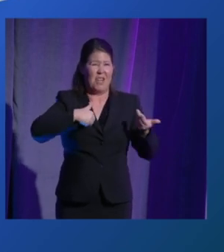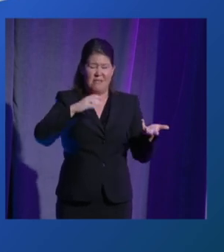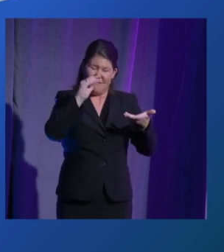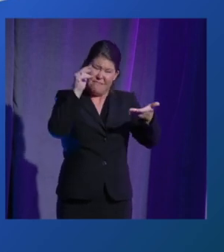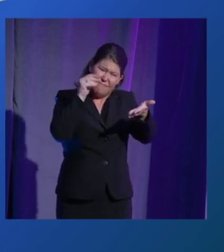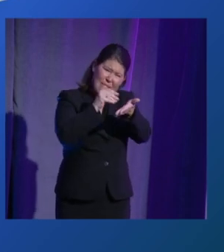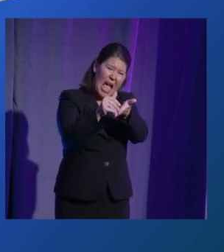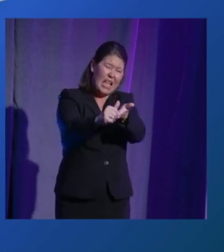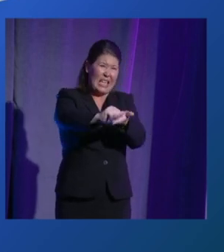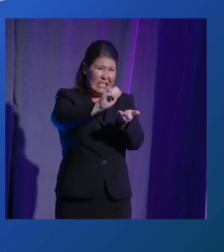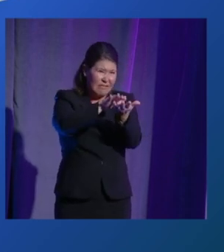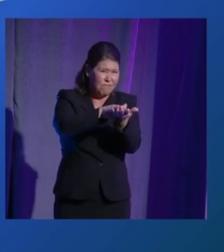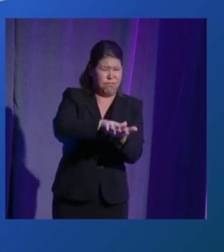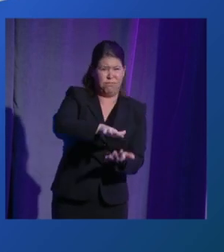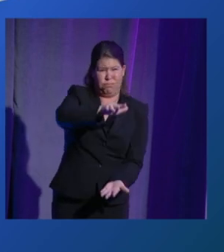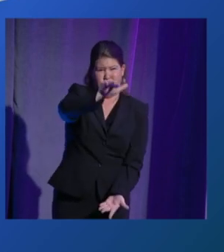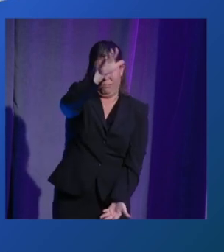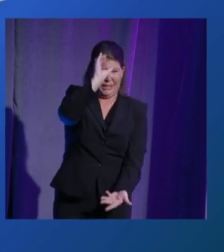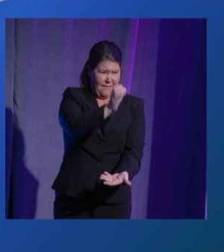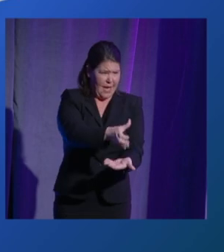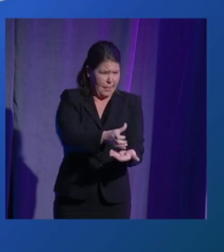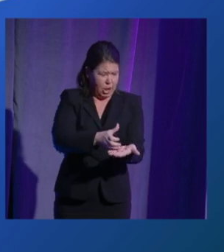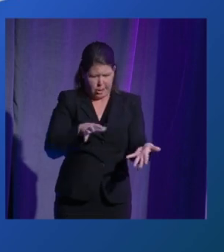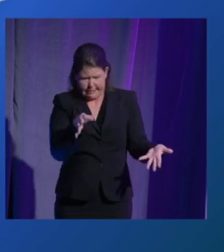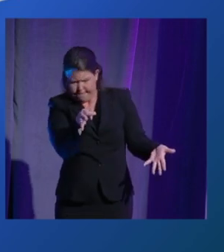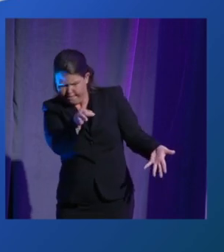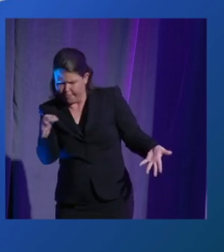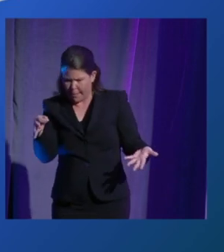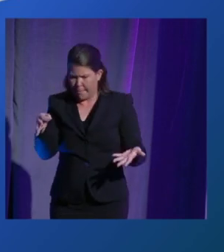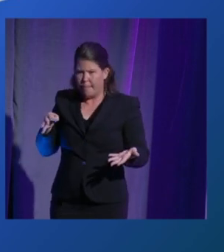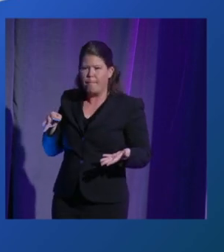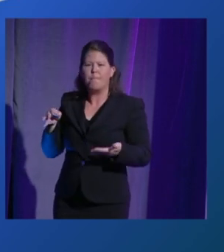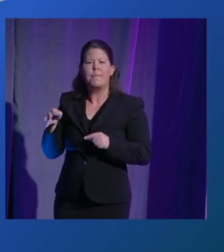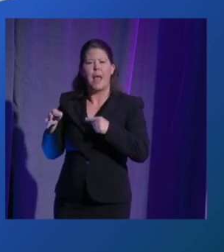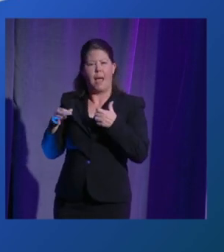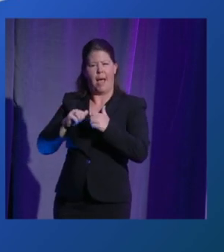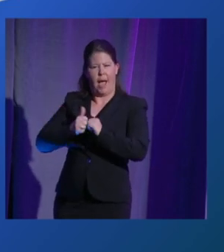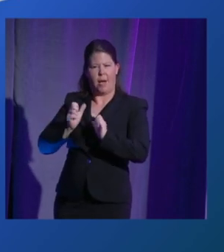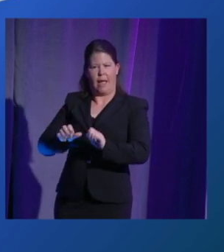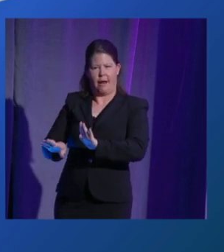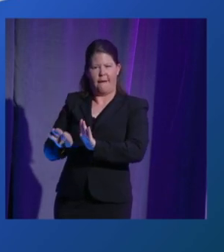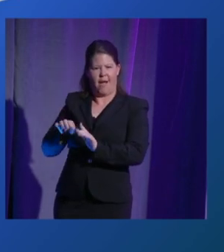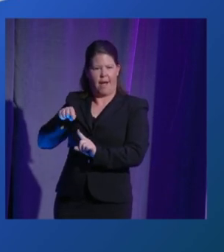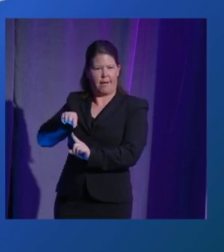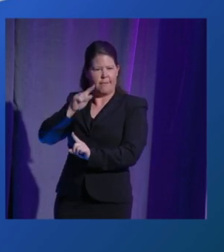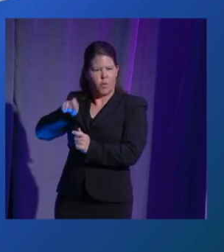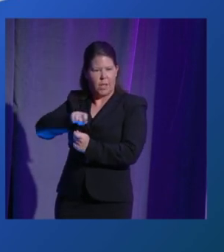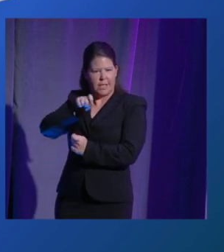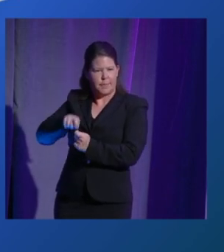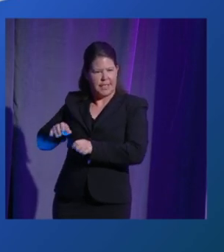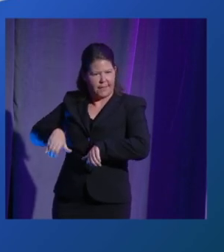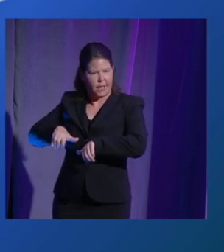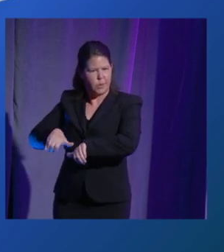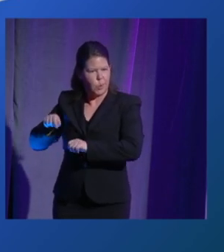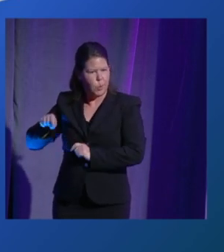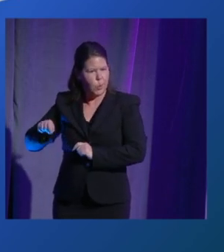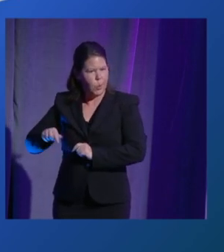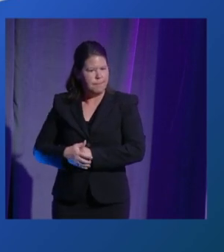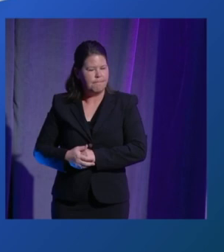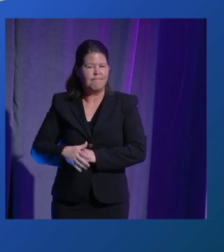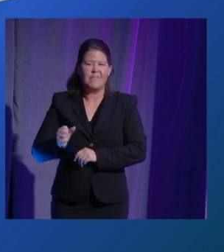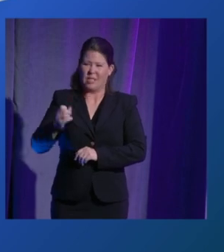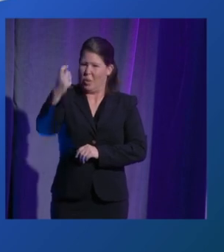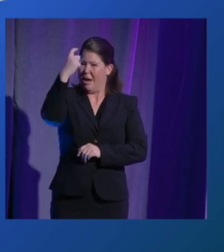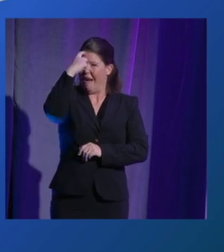of other images uh in order to do different things um so in particular the thing that I think about is how we can help combat